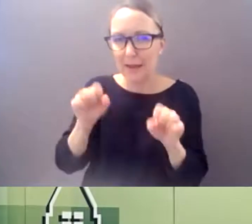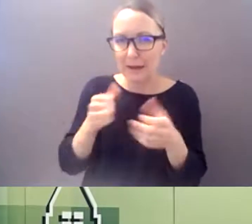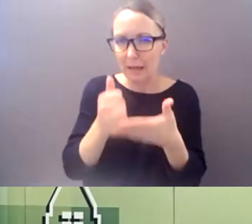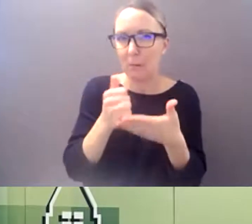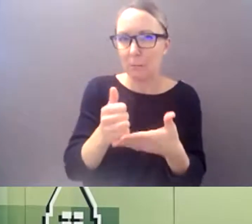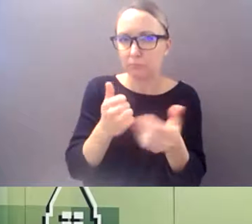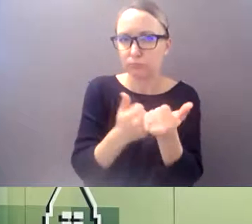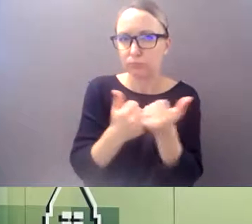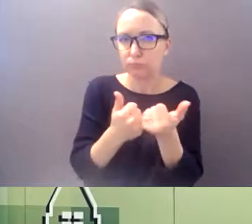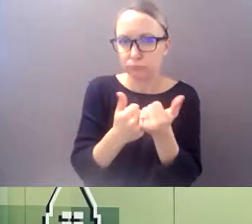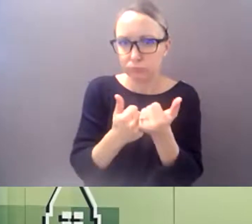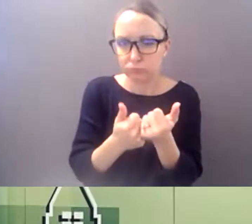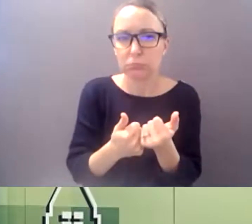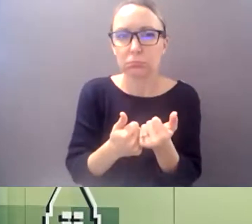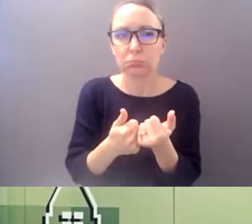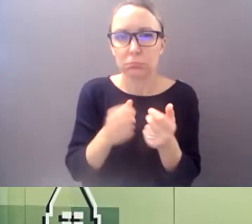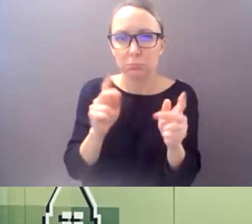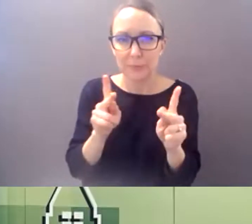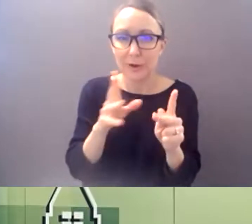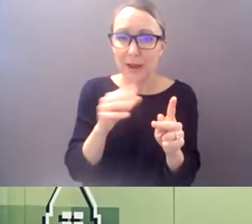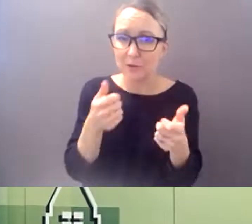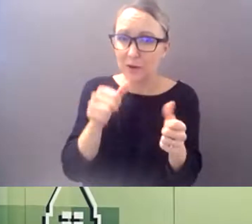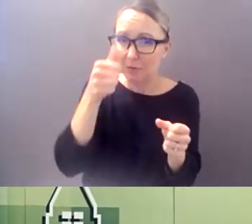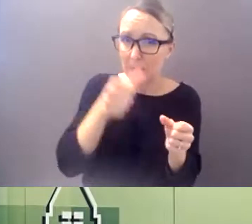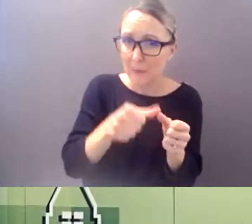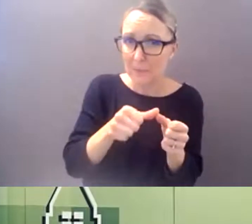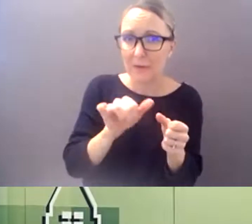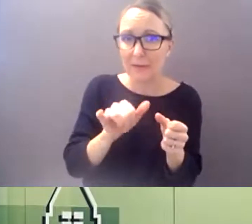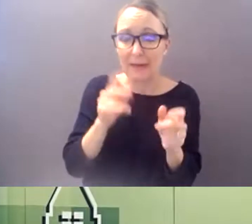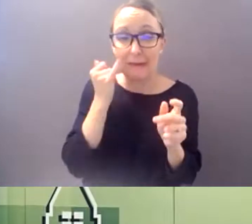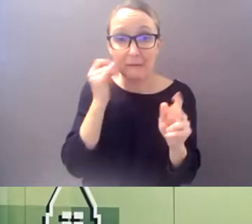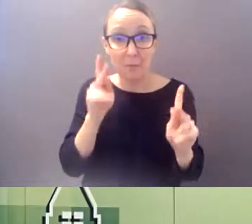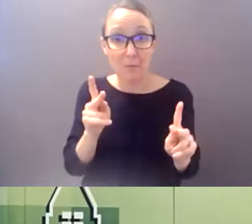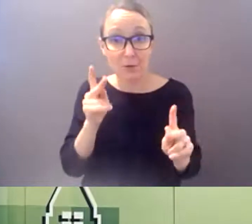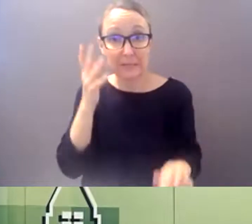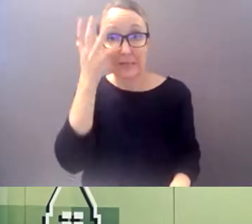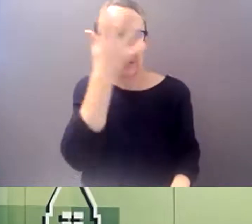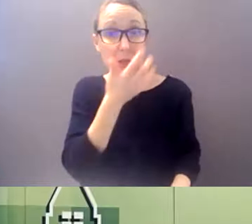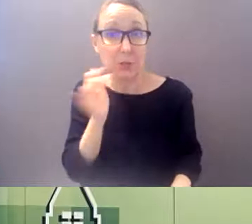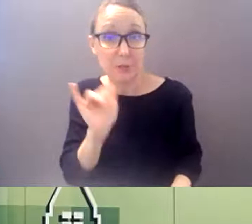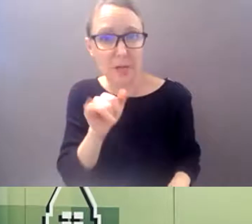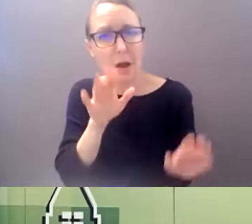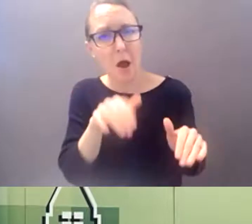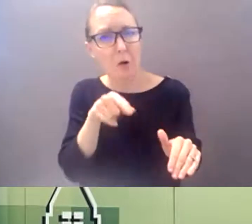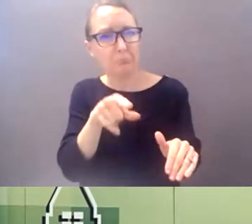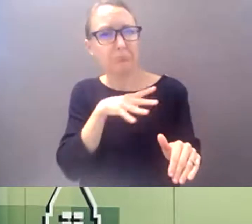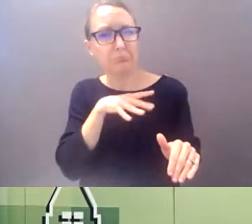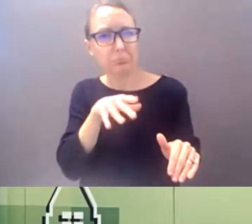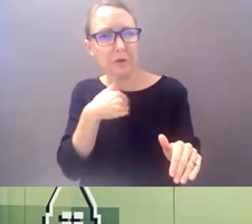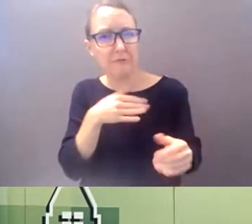remembering that just because somebody appears on the surface they have more income than the